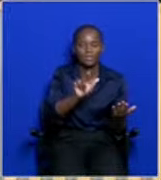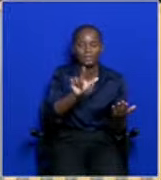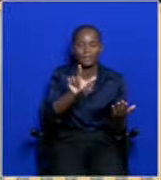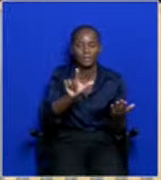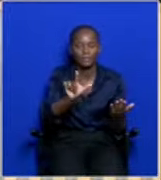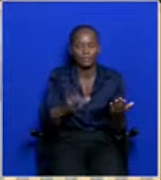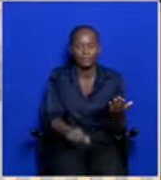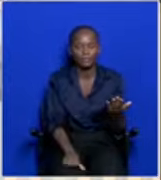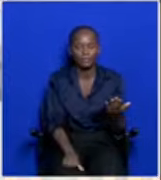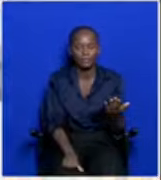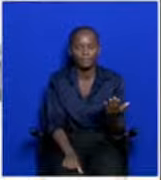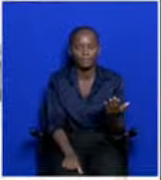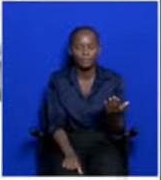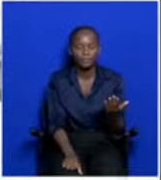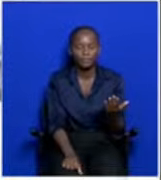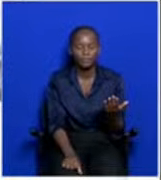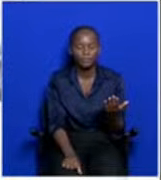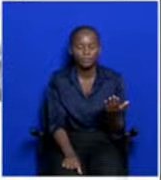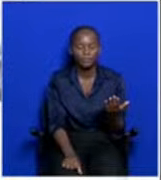I see there